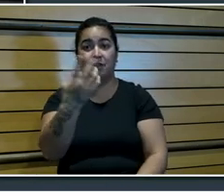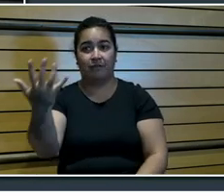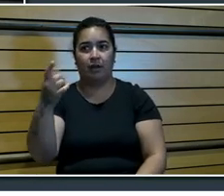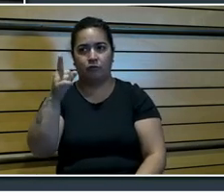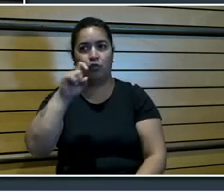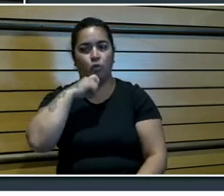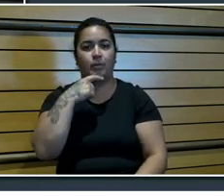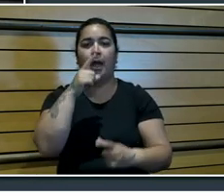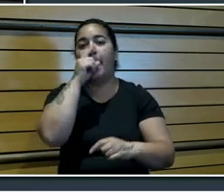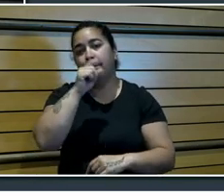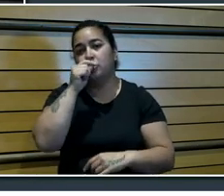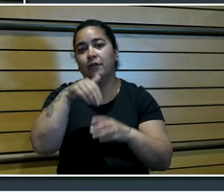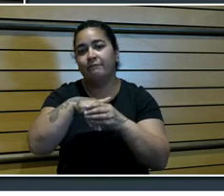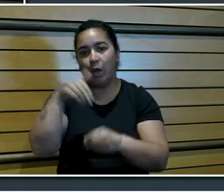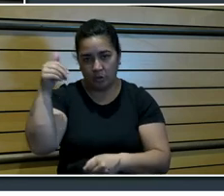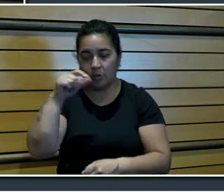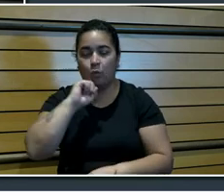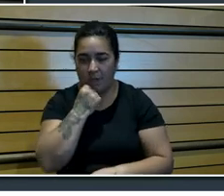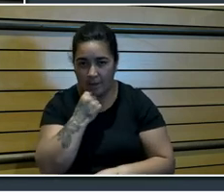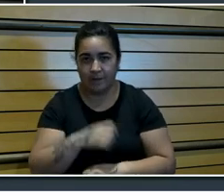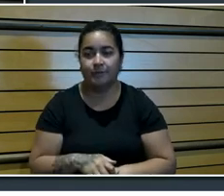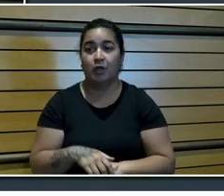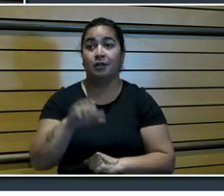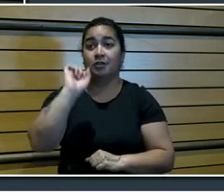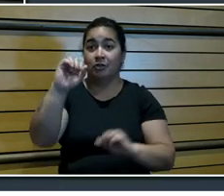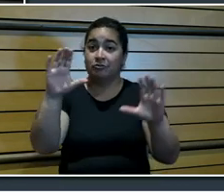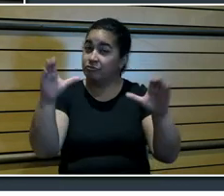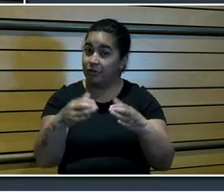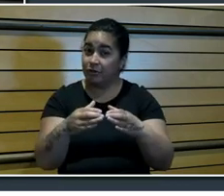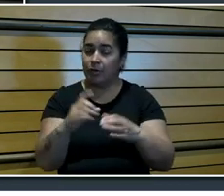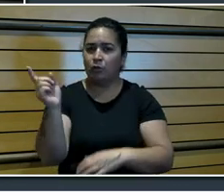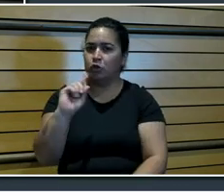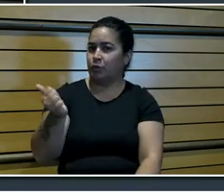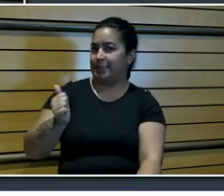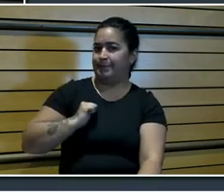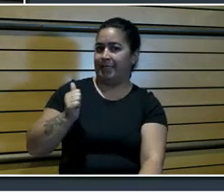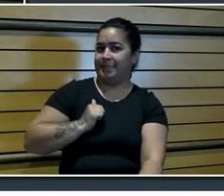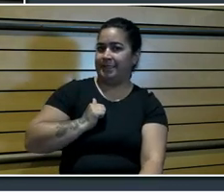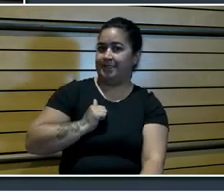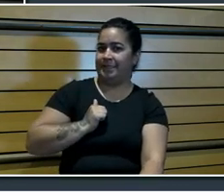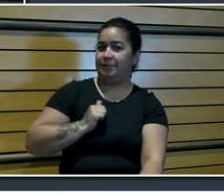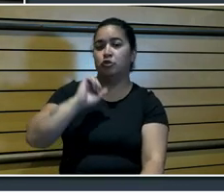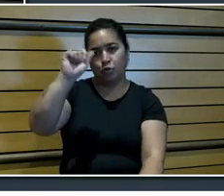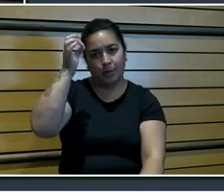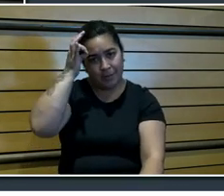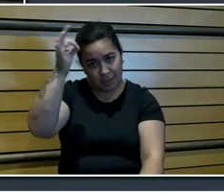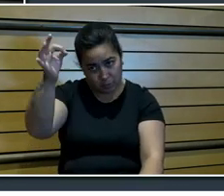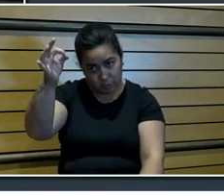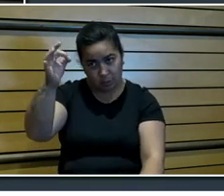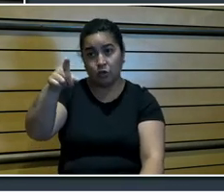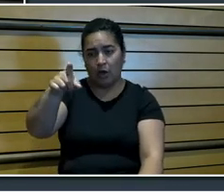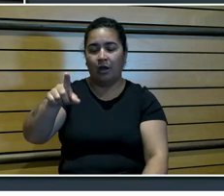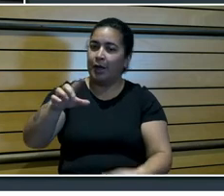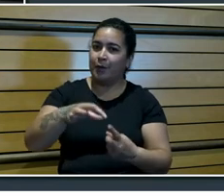vote. So as a collective, what is your expectation of what Napier, in your opinion, as a quintessential